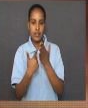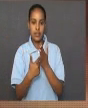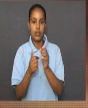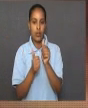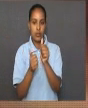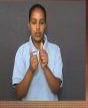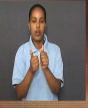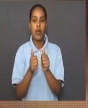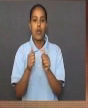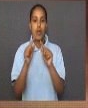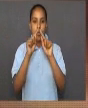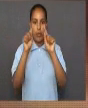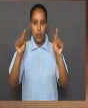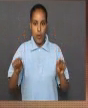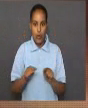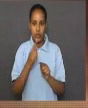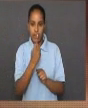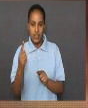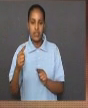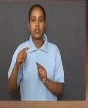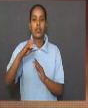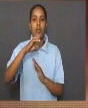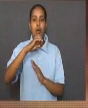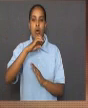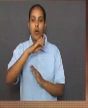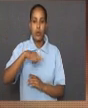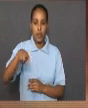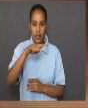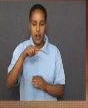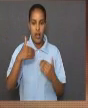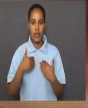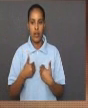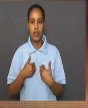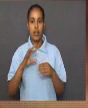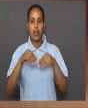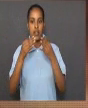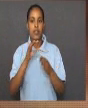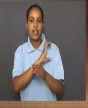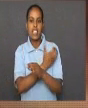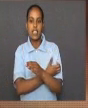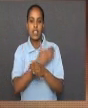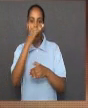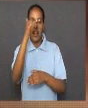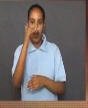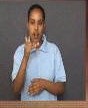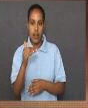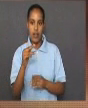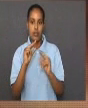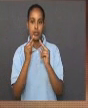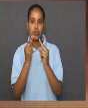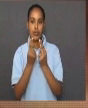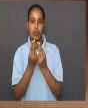consists of a box for each orbital available in a given energy level, grouped